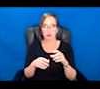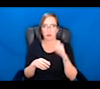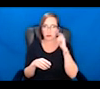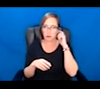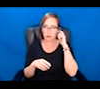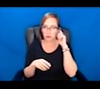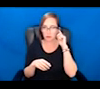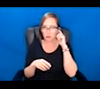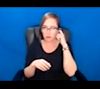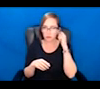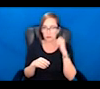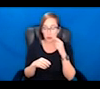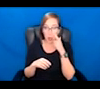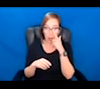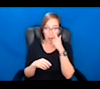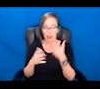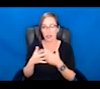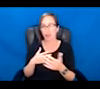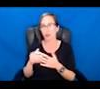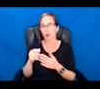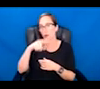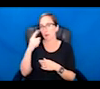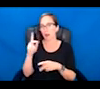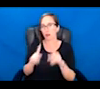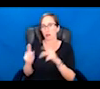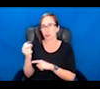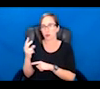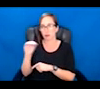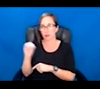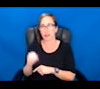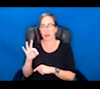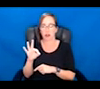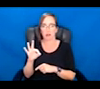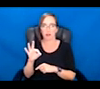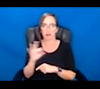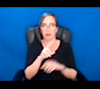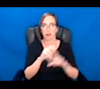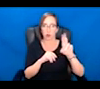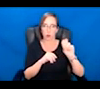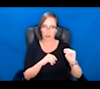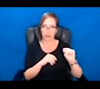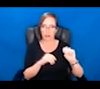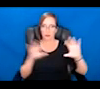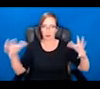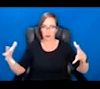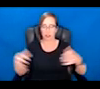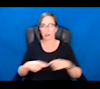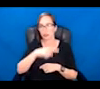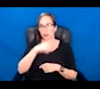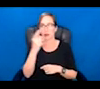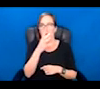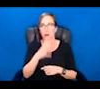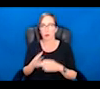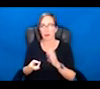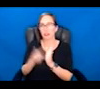12% Black folks only comprise 12% of the nation's population. We know that Black women are twice as likely to be incarcerated than